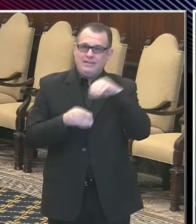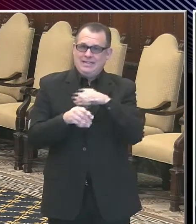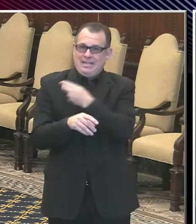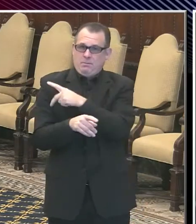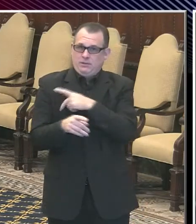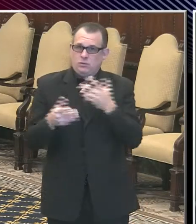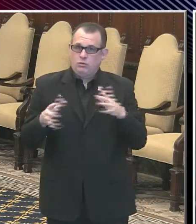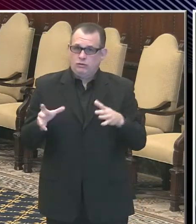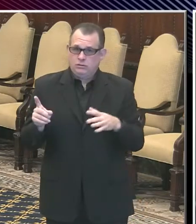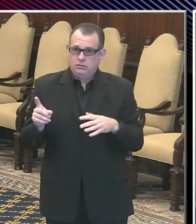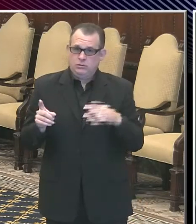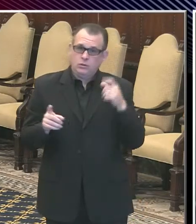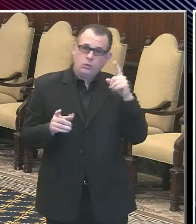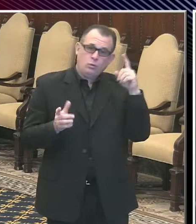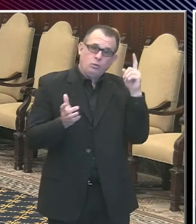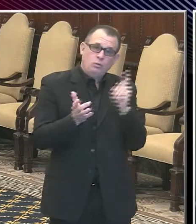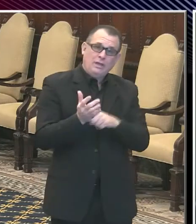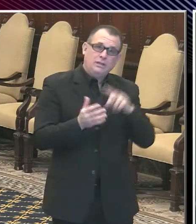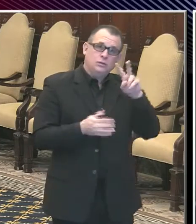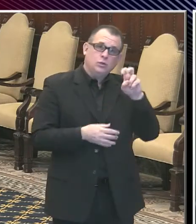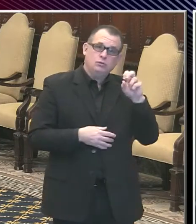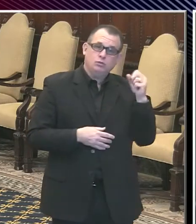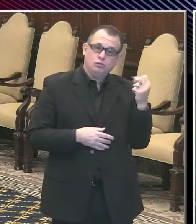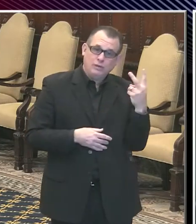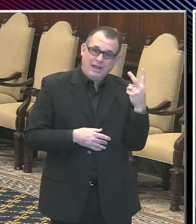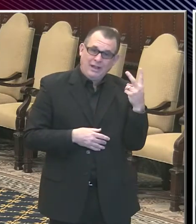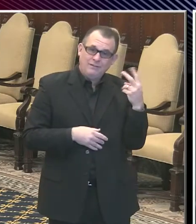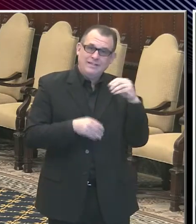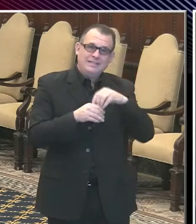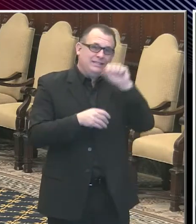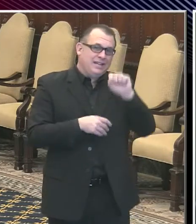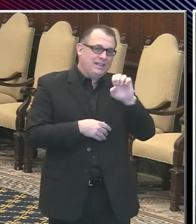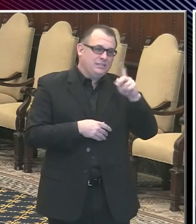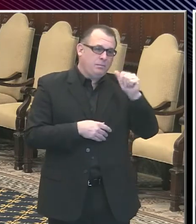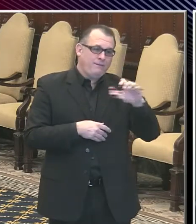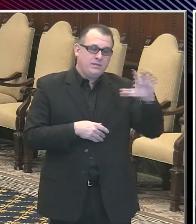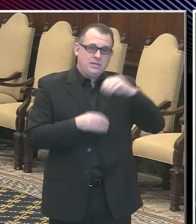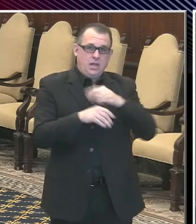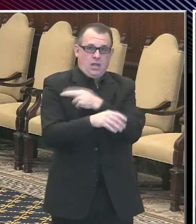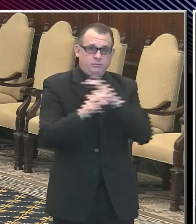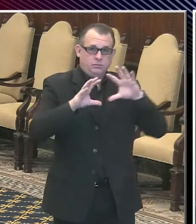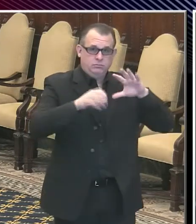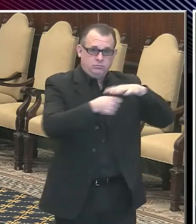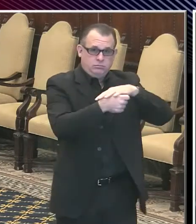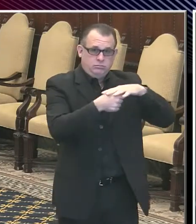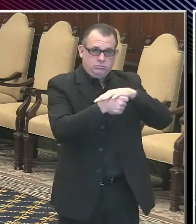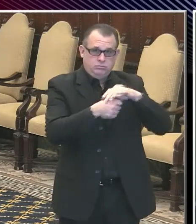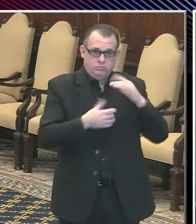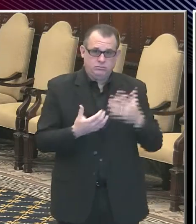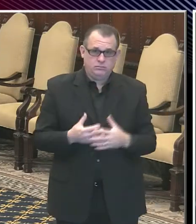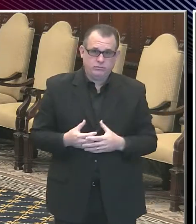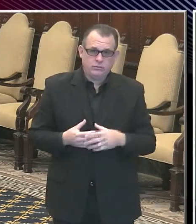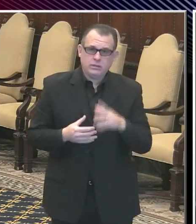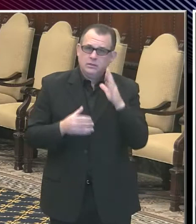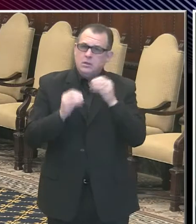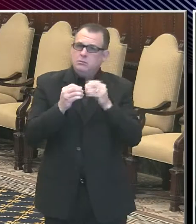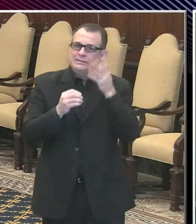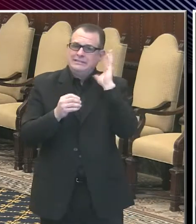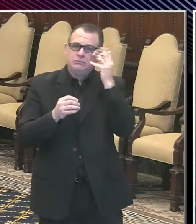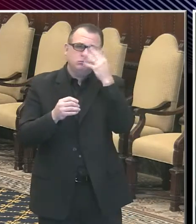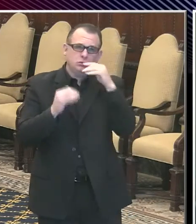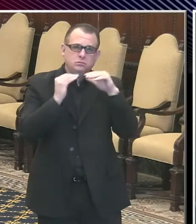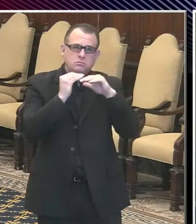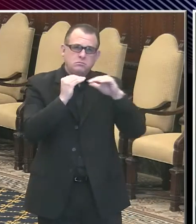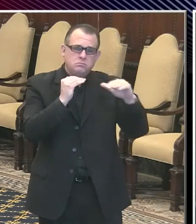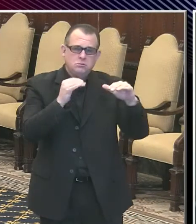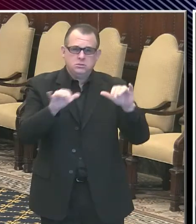and 1,212 in hospitals in the Southeast Pennsylvania region. Those numbers are about the same as they were yesterday. So with deaths, this is where I